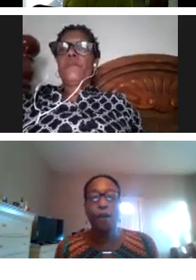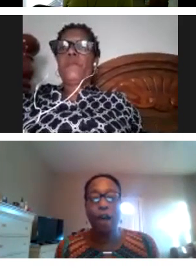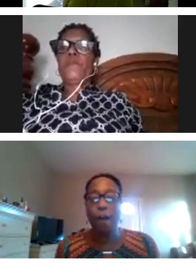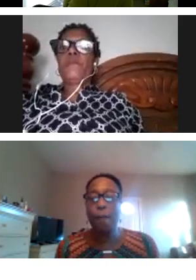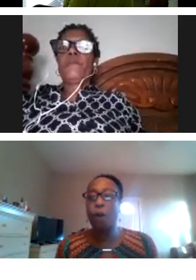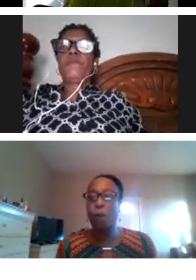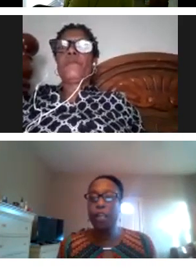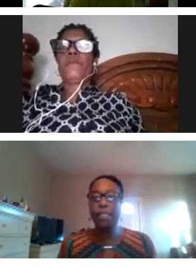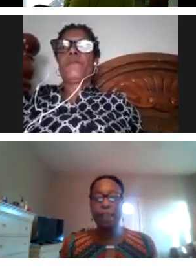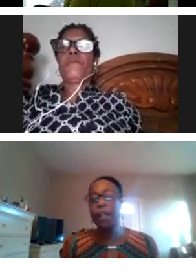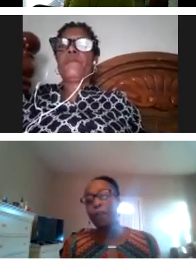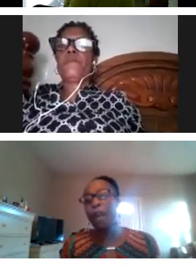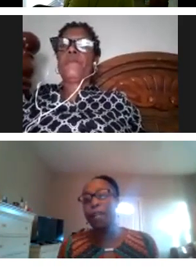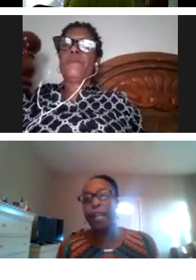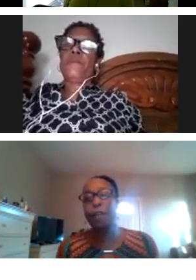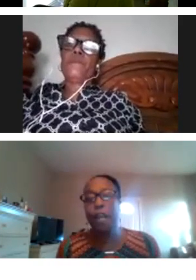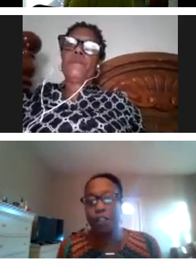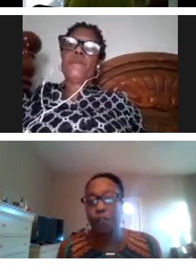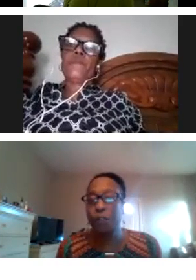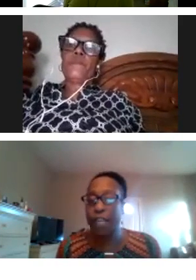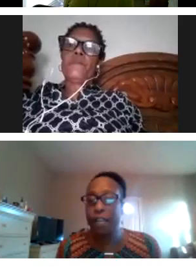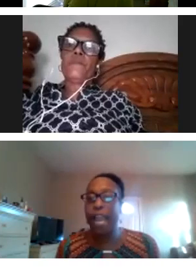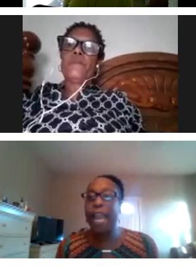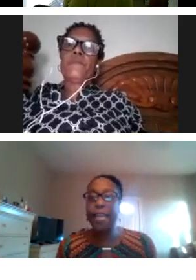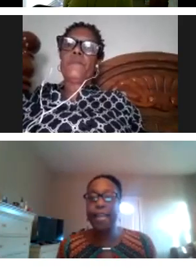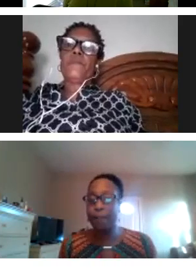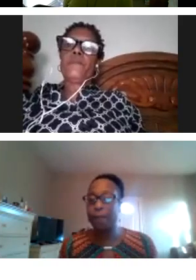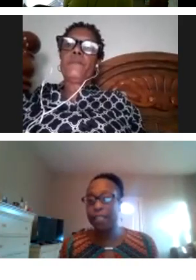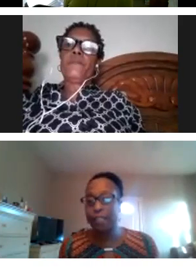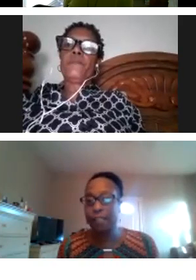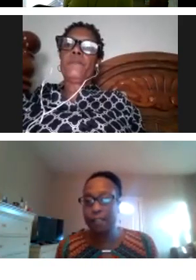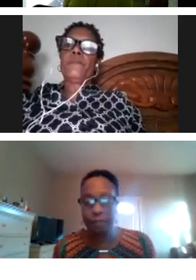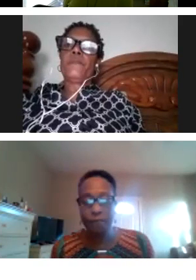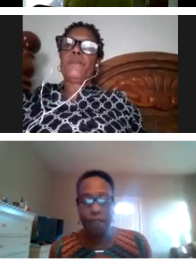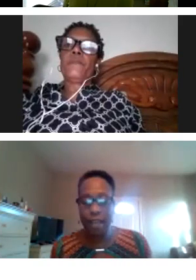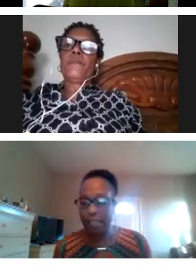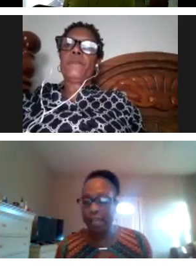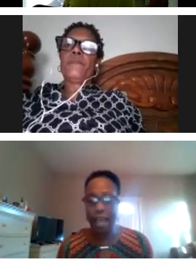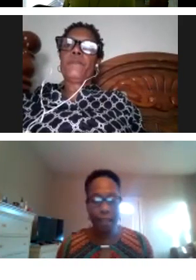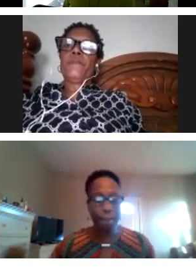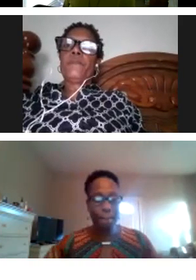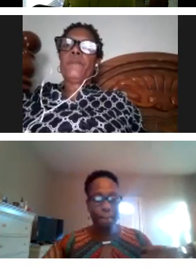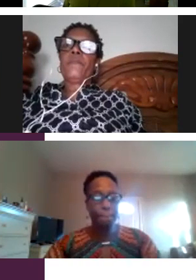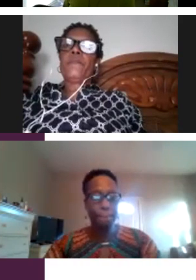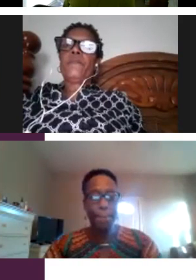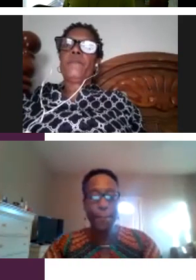so our work is definitely grounded in racial, gender, and economic justice. Next slide.